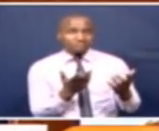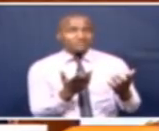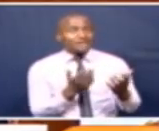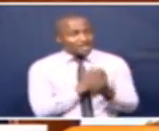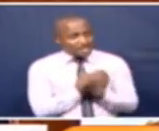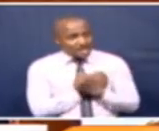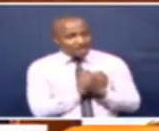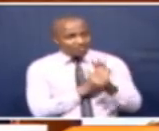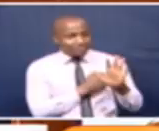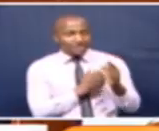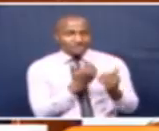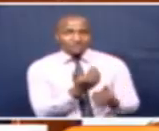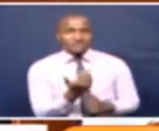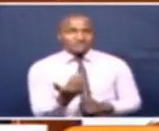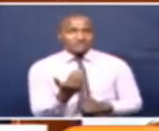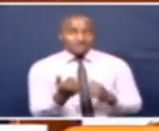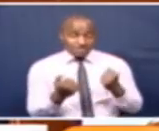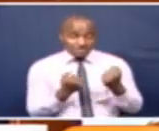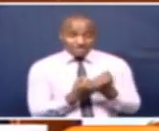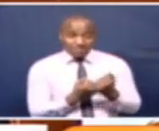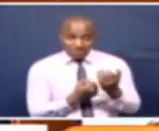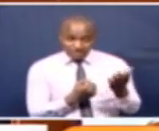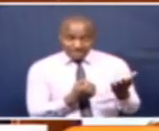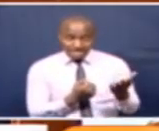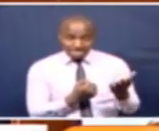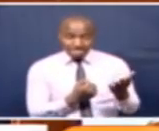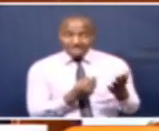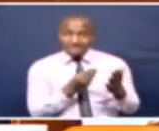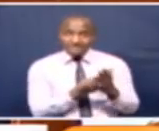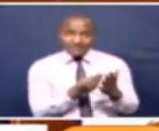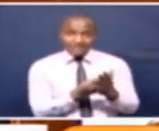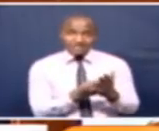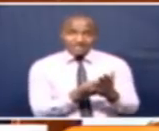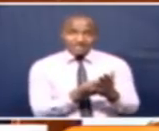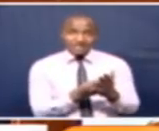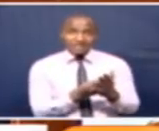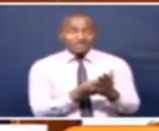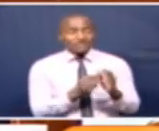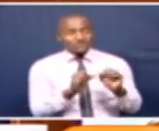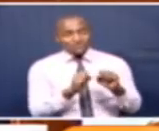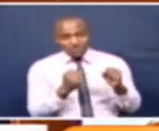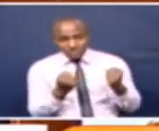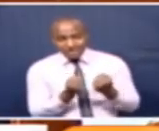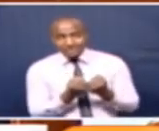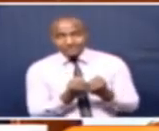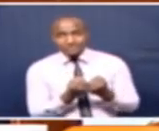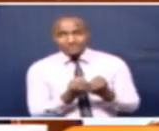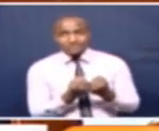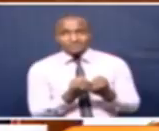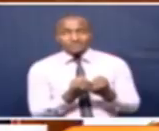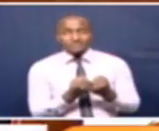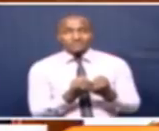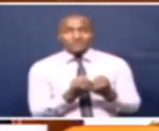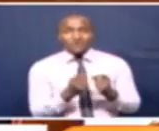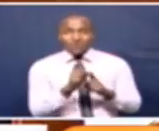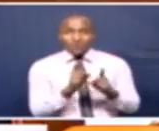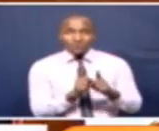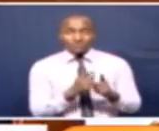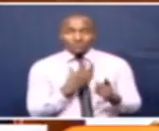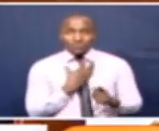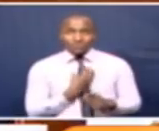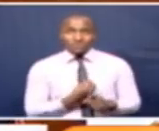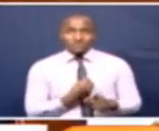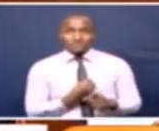their children, support them financially, socially, and I would also wish